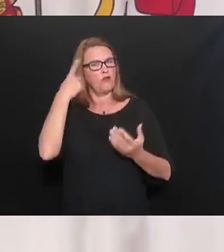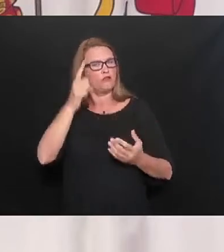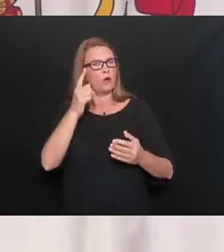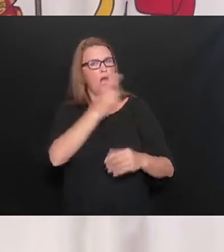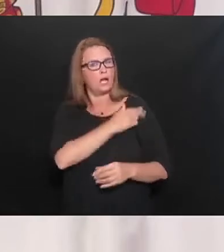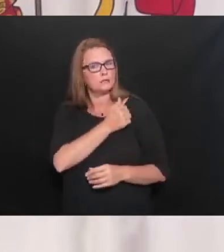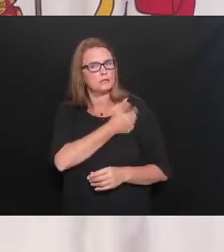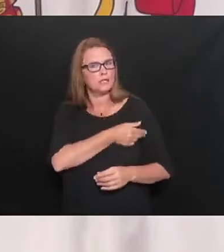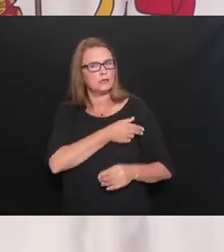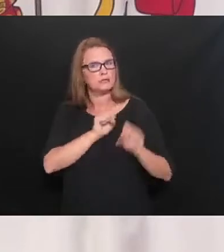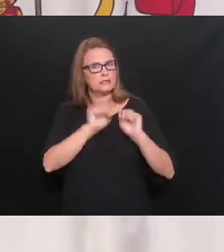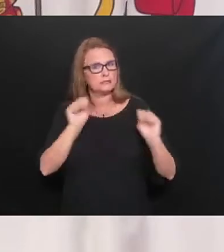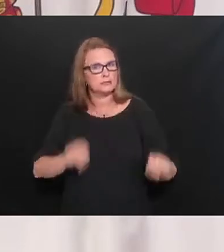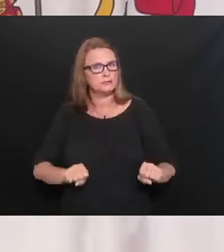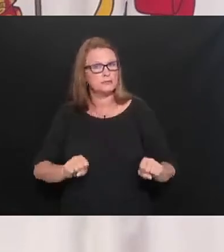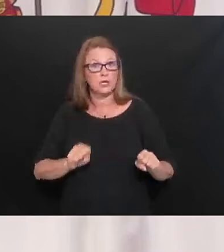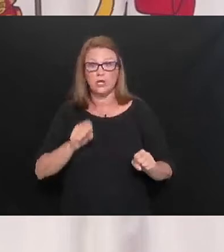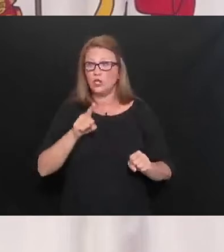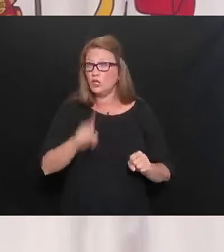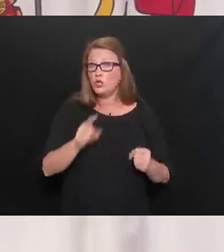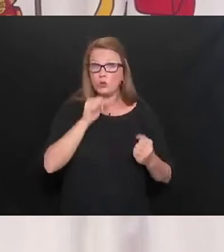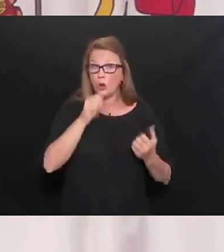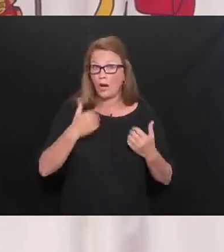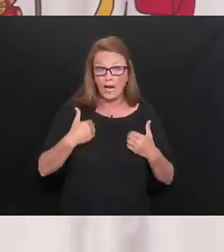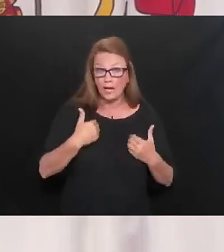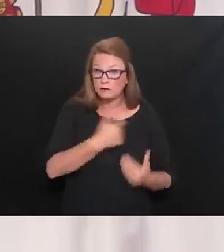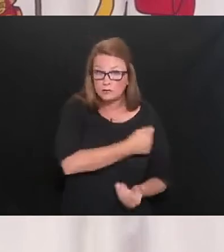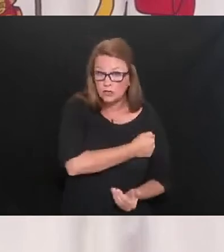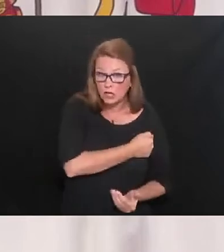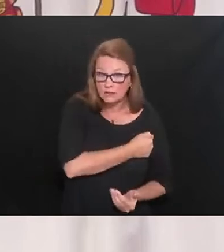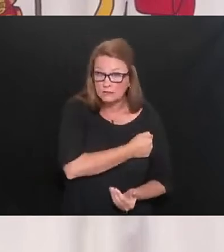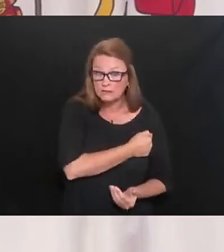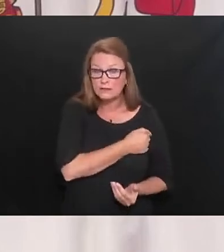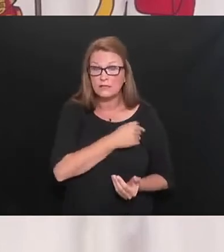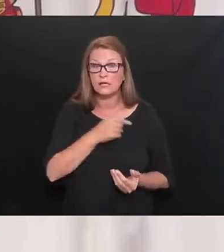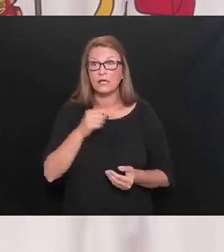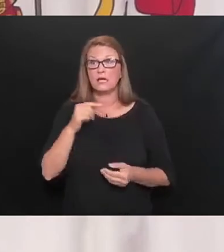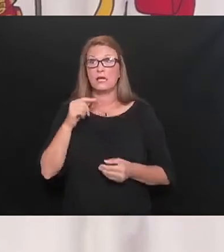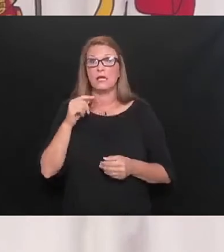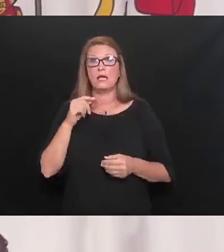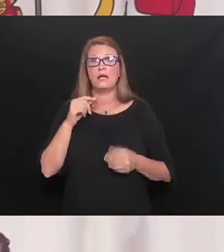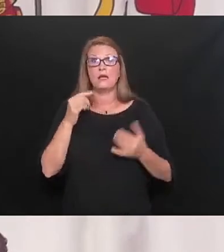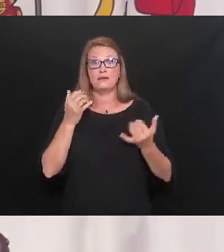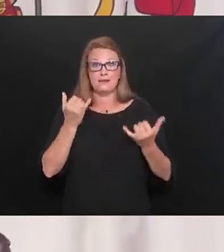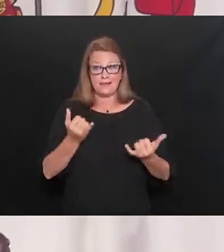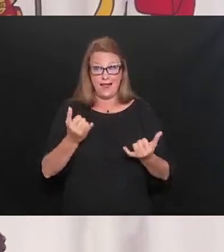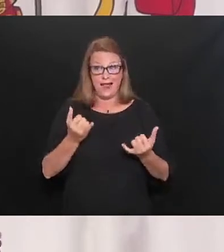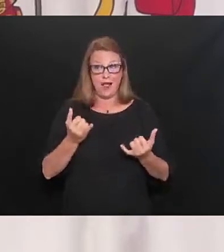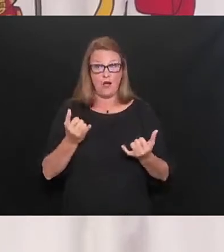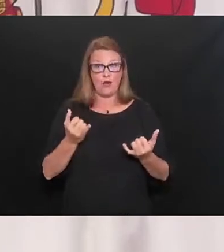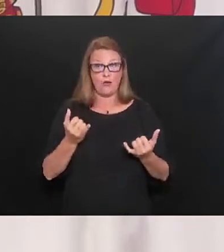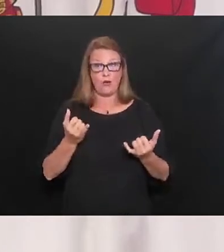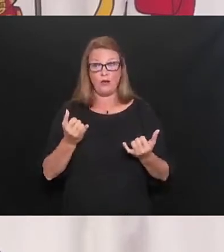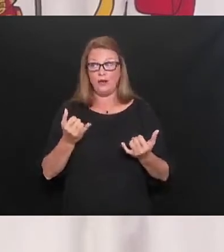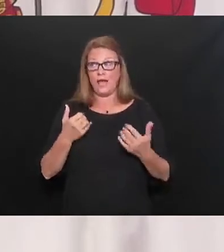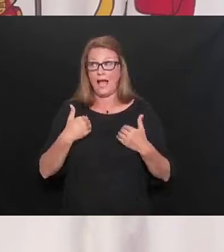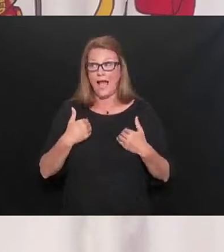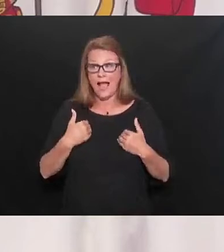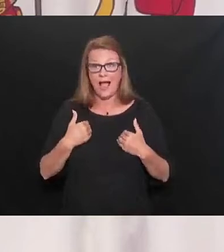hospitals. Because if you don't get that booster shot, the vaccinated are getting this now and having